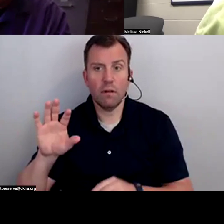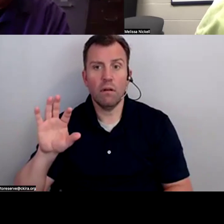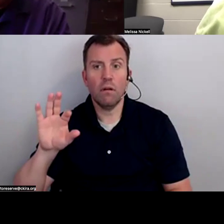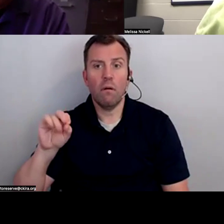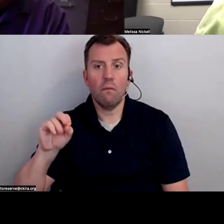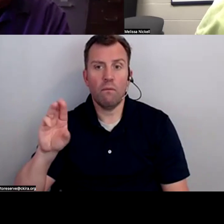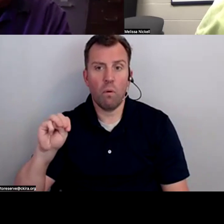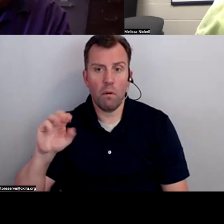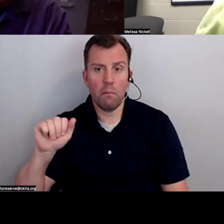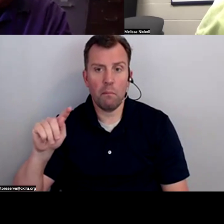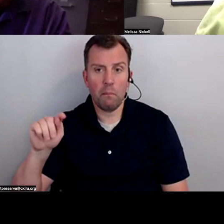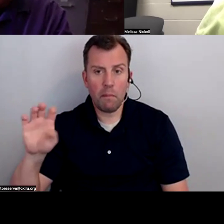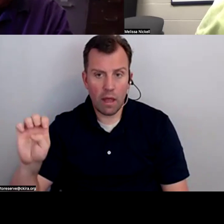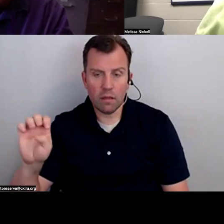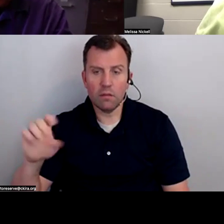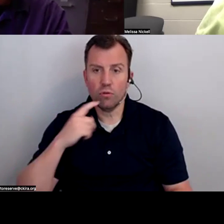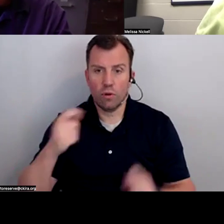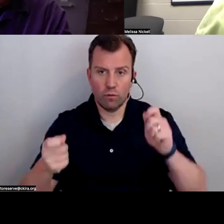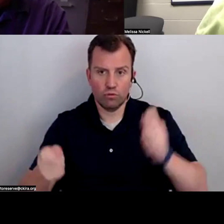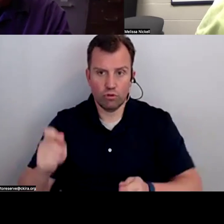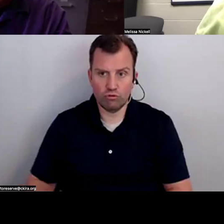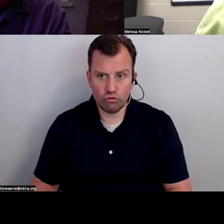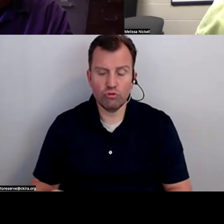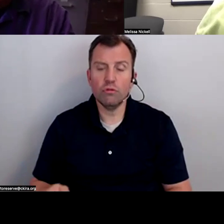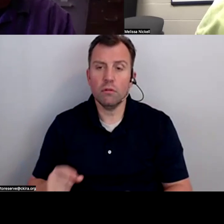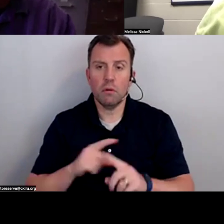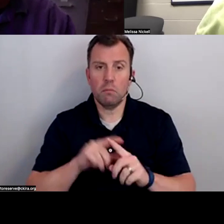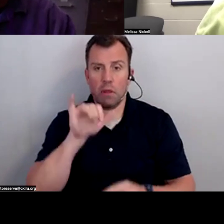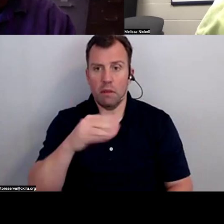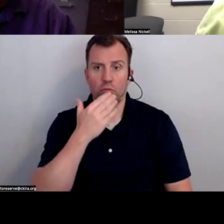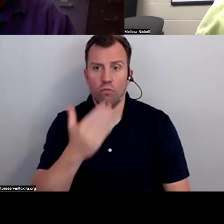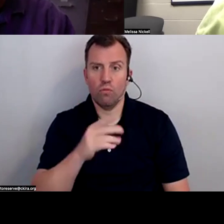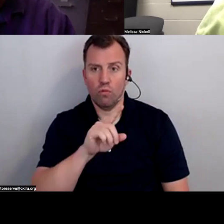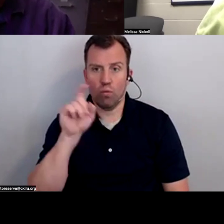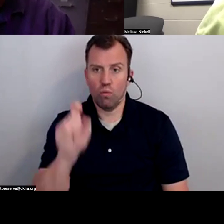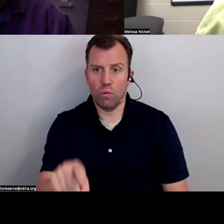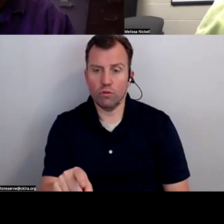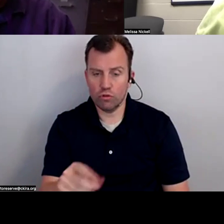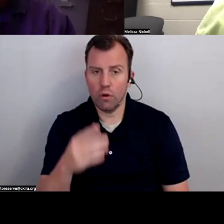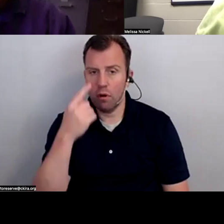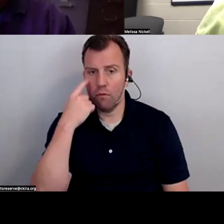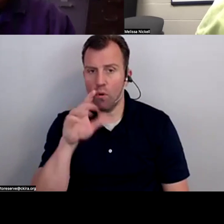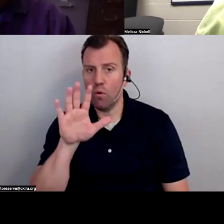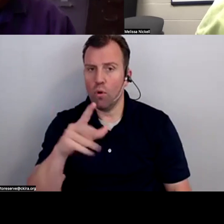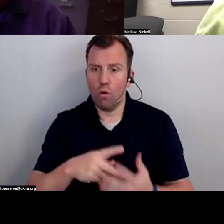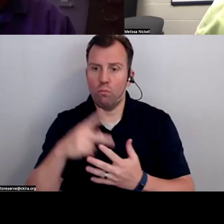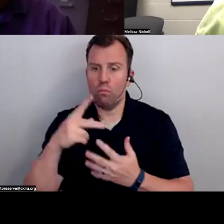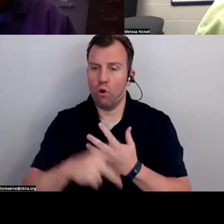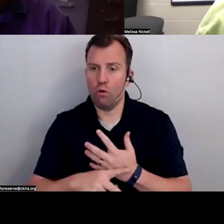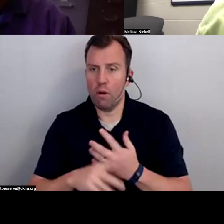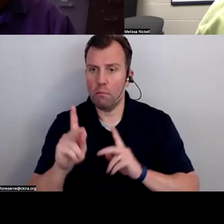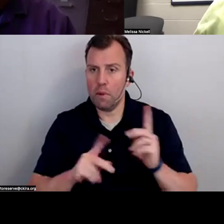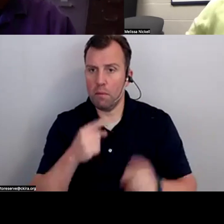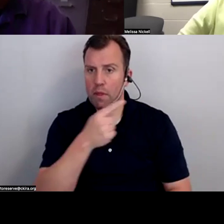be restructured. But I would still say that's probably a question that you'd want to ask program people at